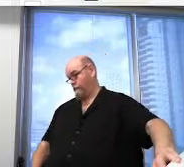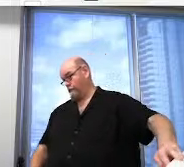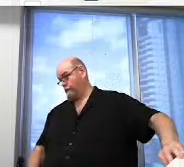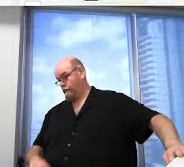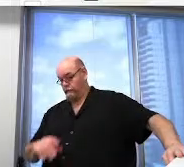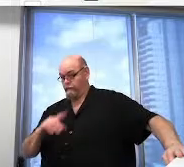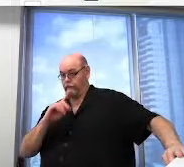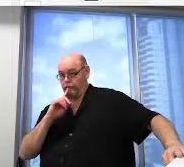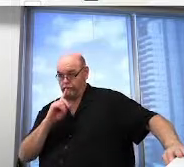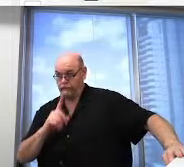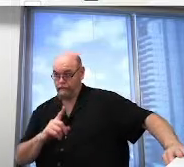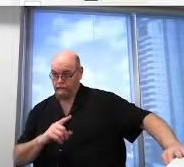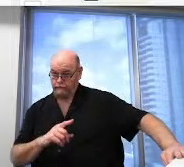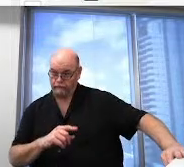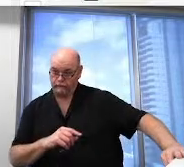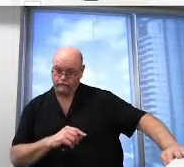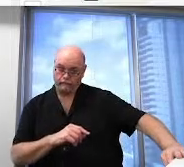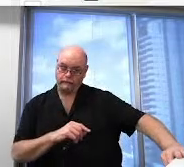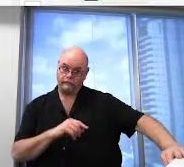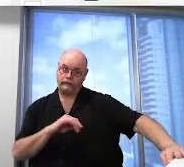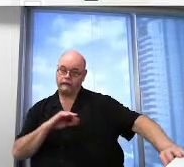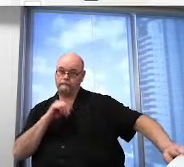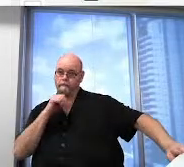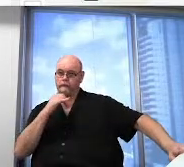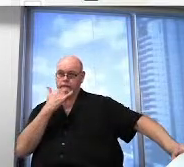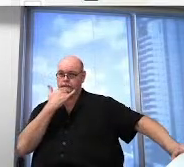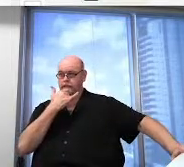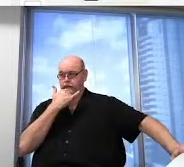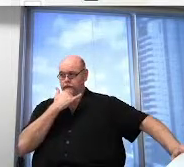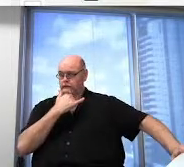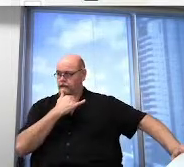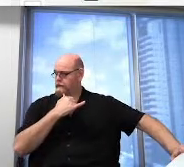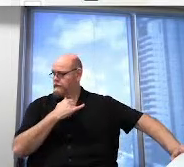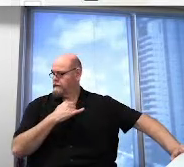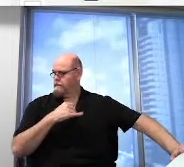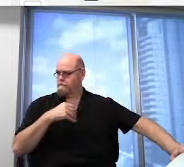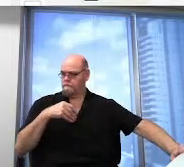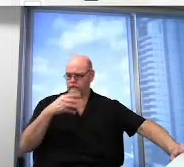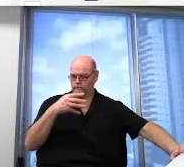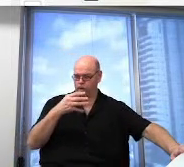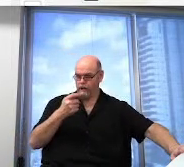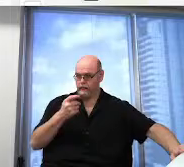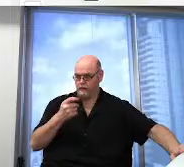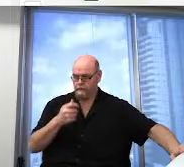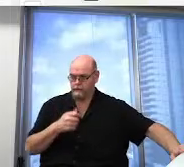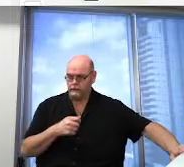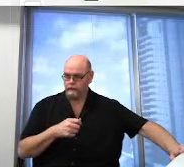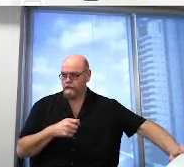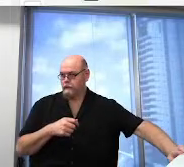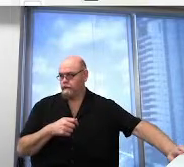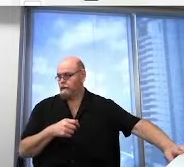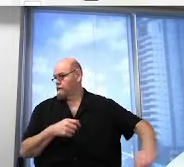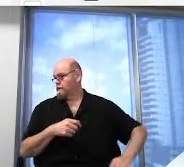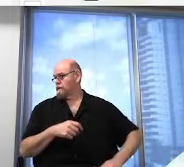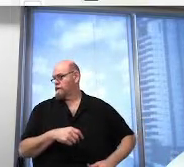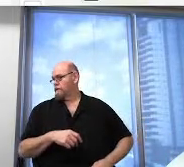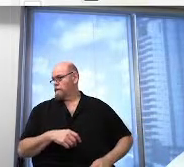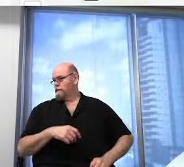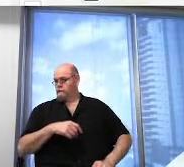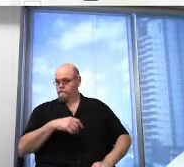Yeah. that is the actual optimal, if I'm not mistaken, on, you scroll down a little bit so I make sure this is the right section too.